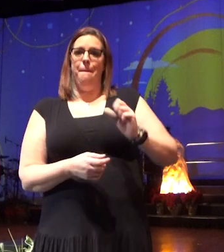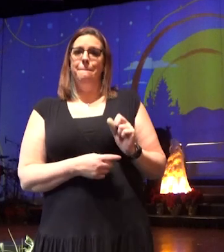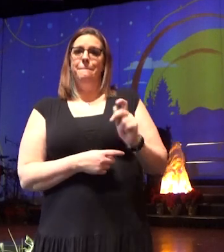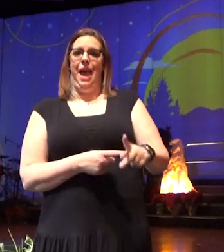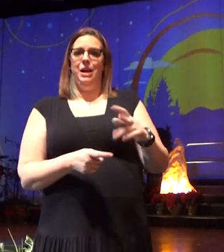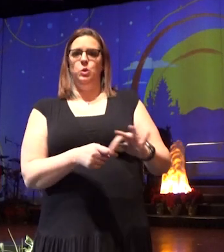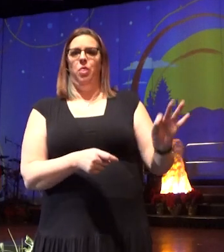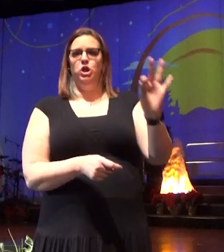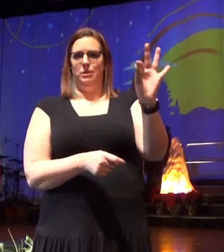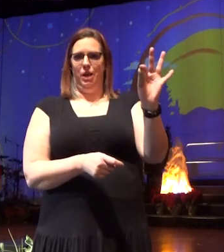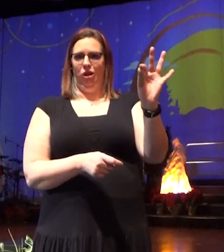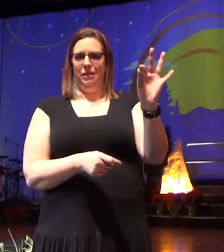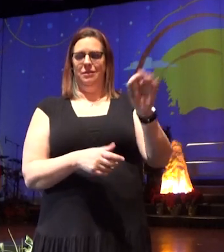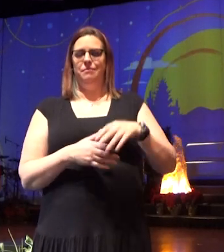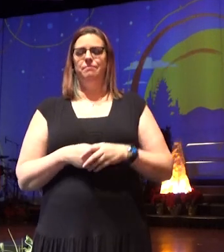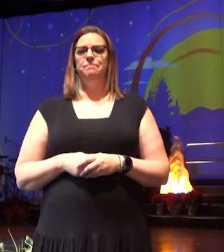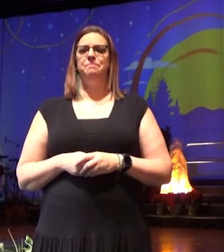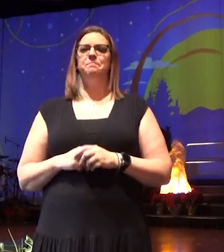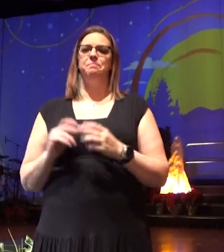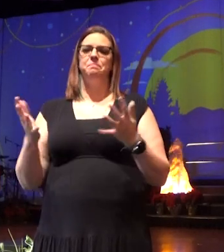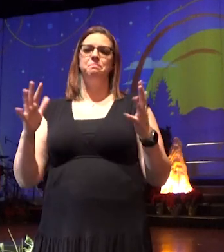Yeah.